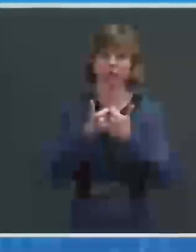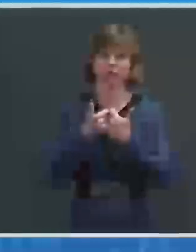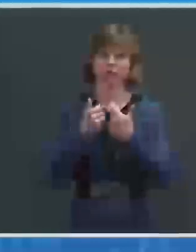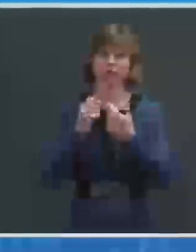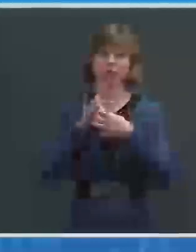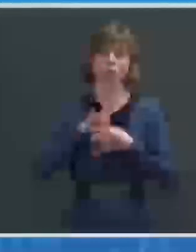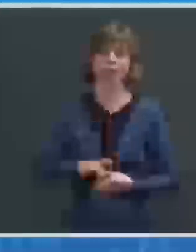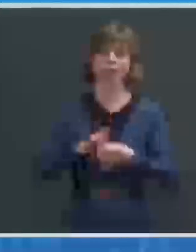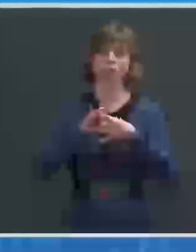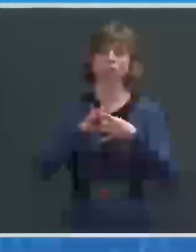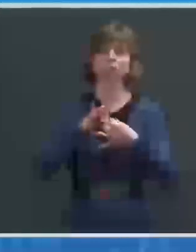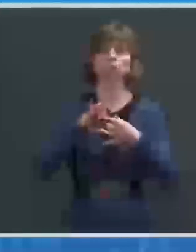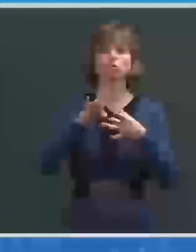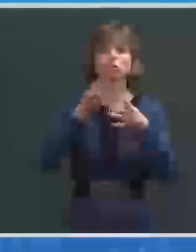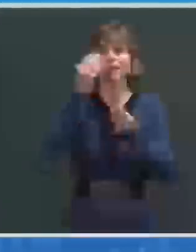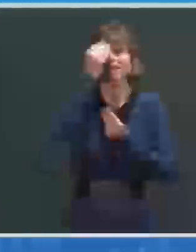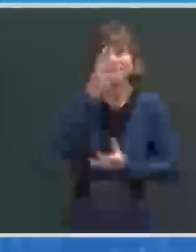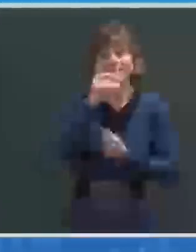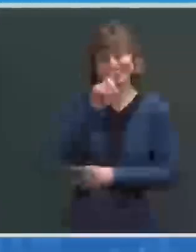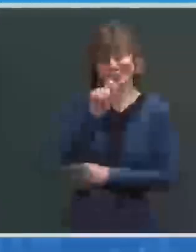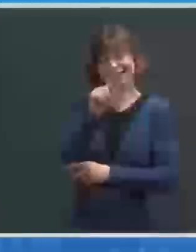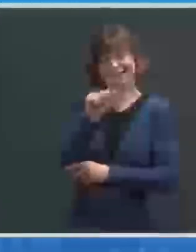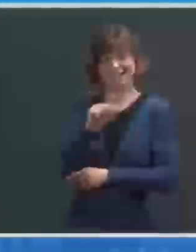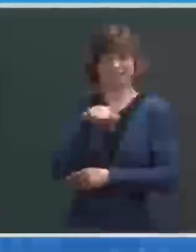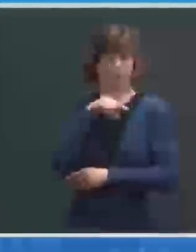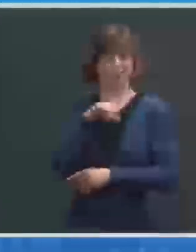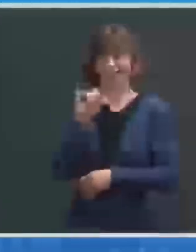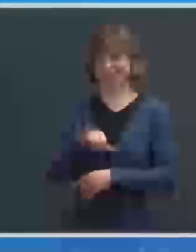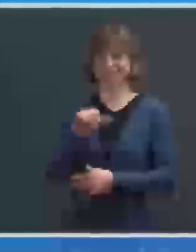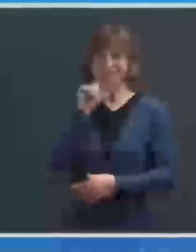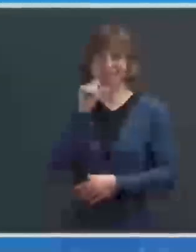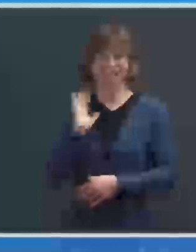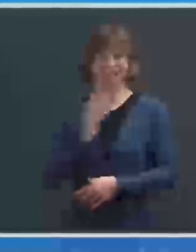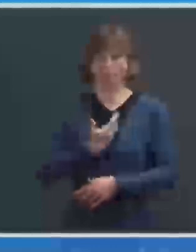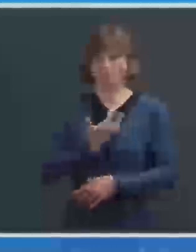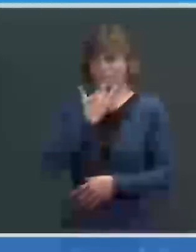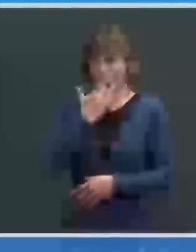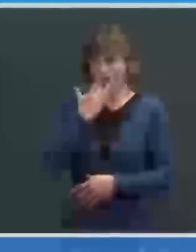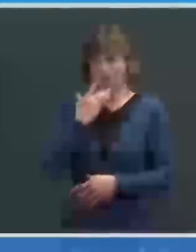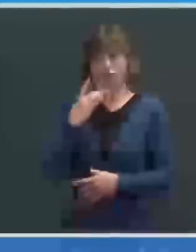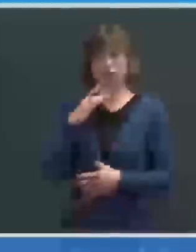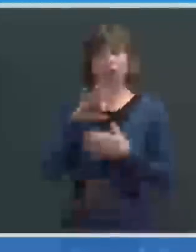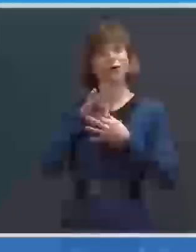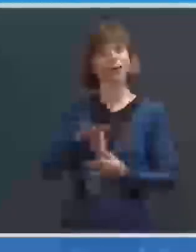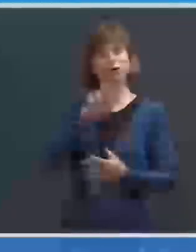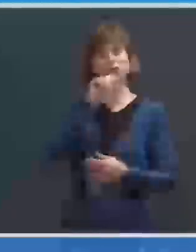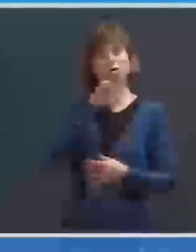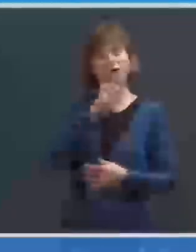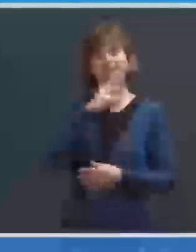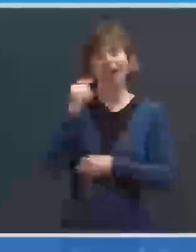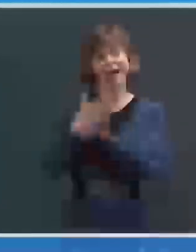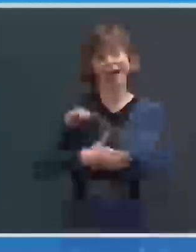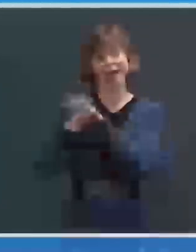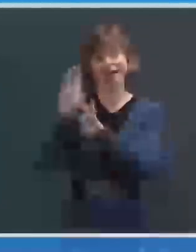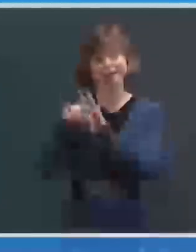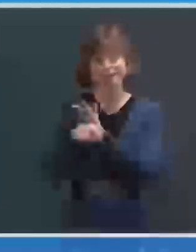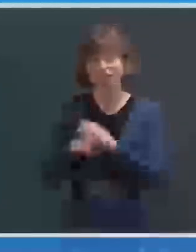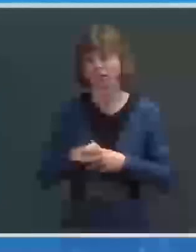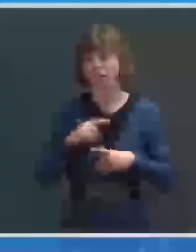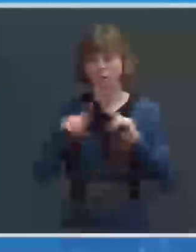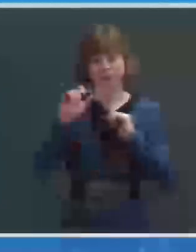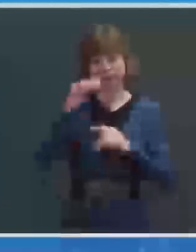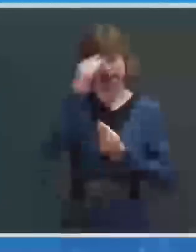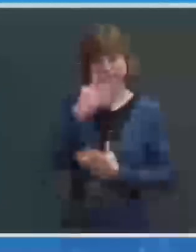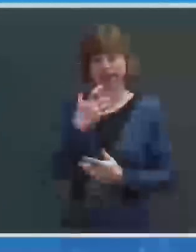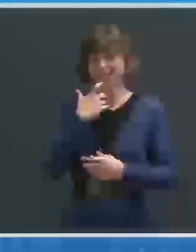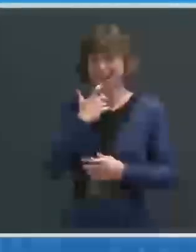data quality are not exactly where we'd like them to be as far as race, ethnicity, but even the data that we have do suggest this